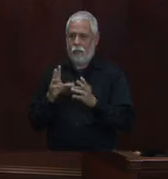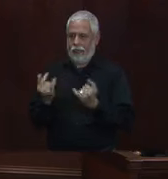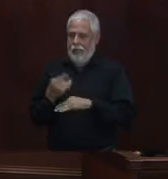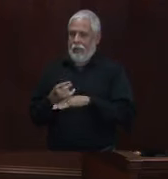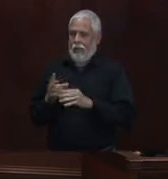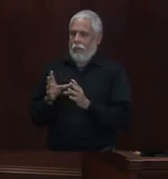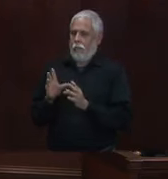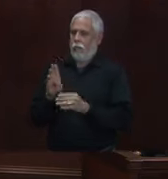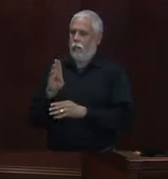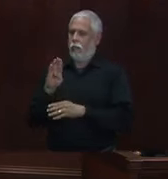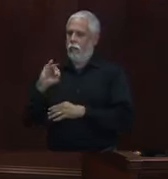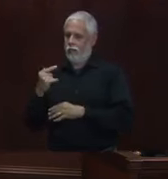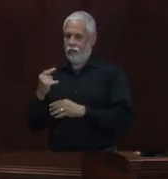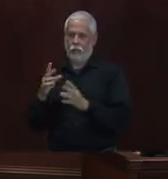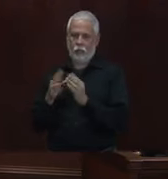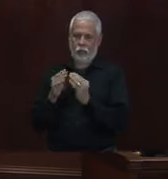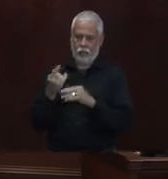today?